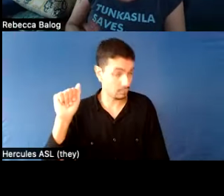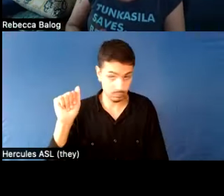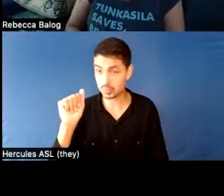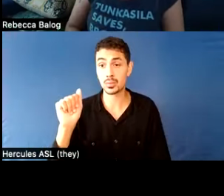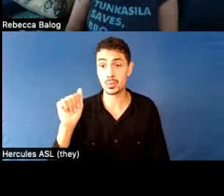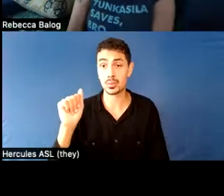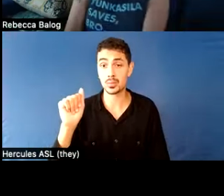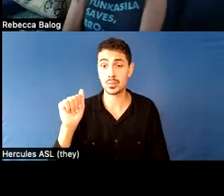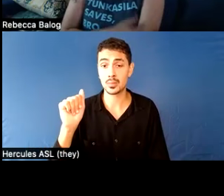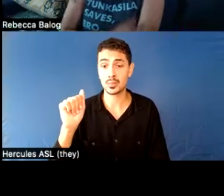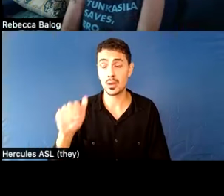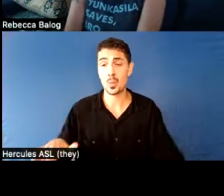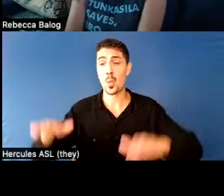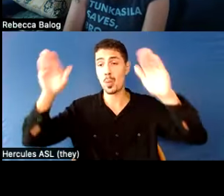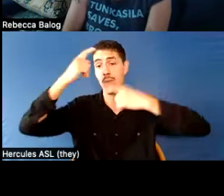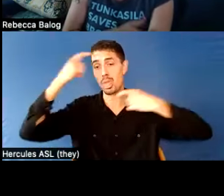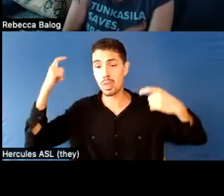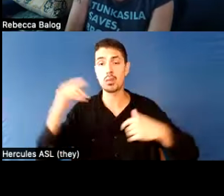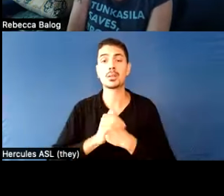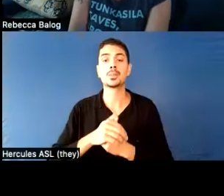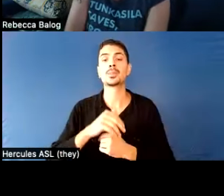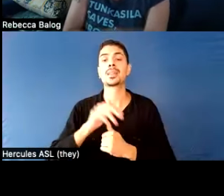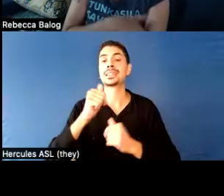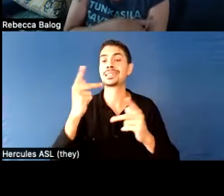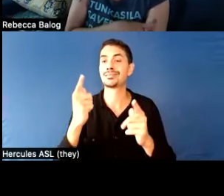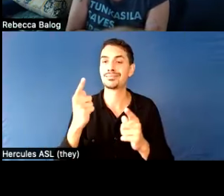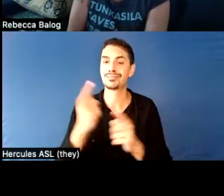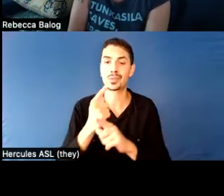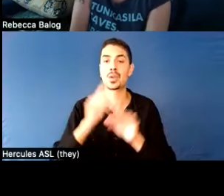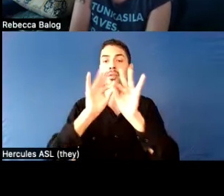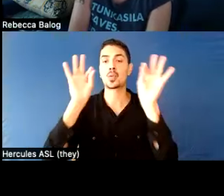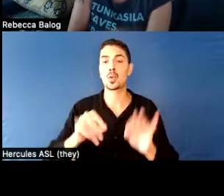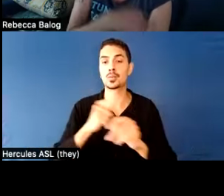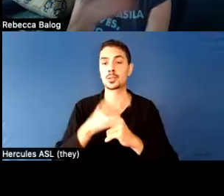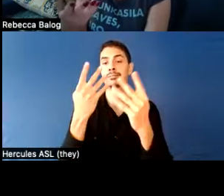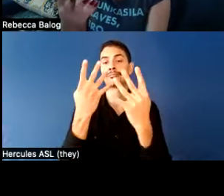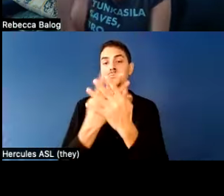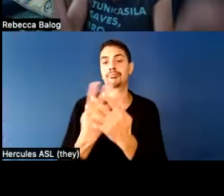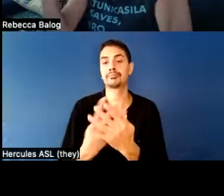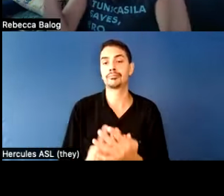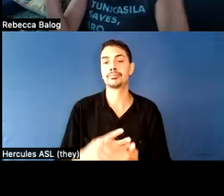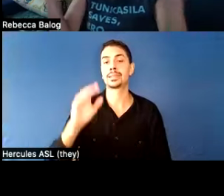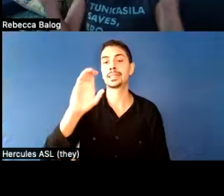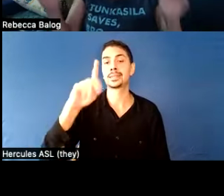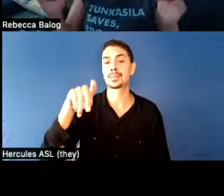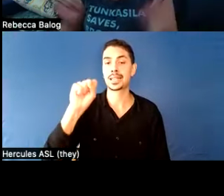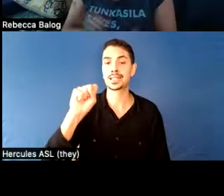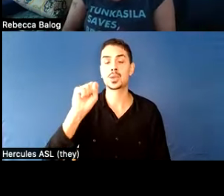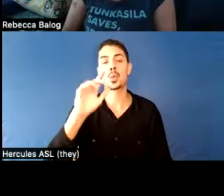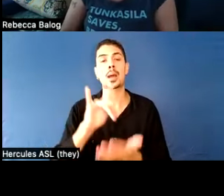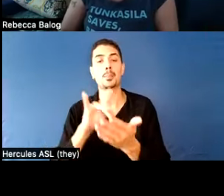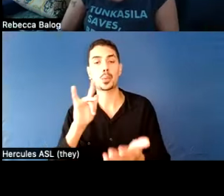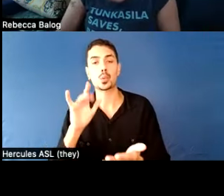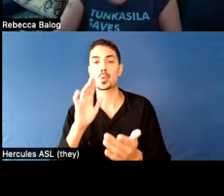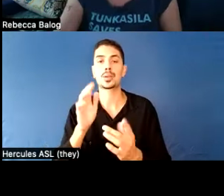used to assess child abuse or neglect. Each topic has a score for CPS. They just walk in and they start scoring these